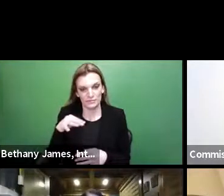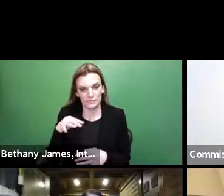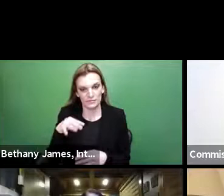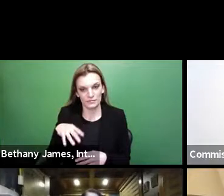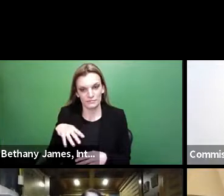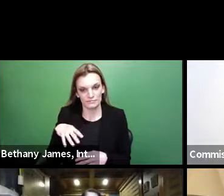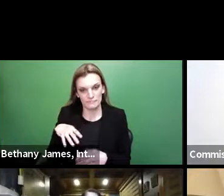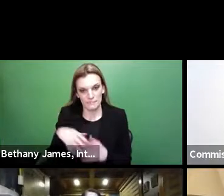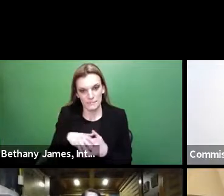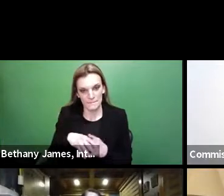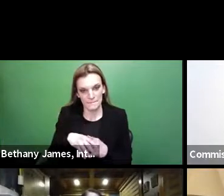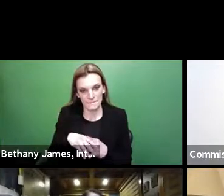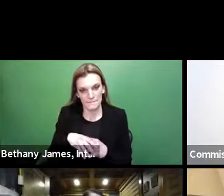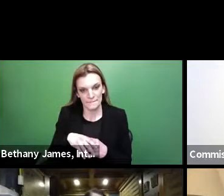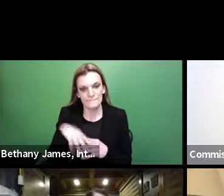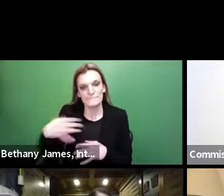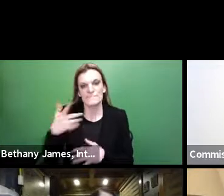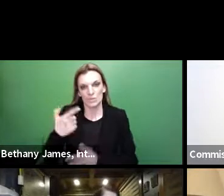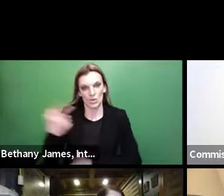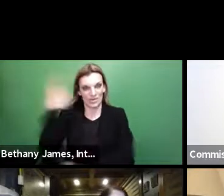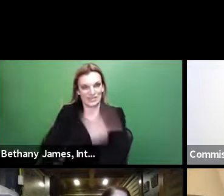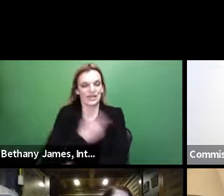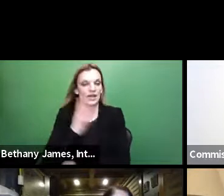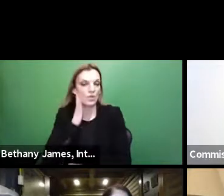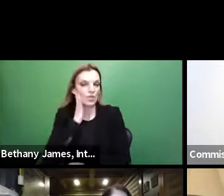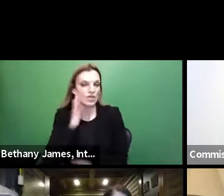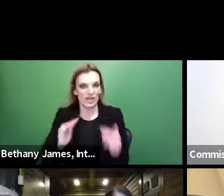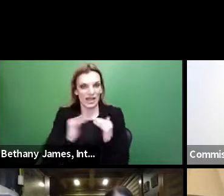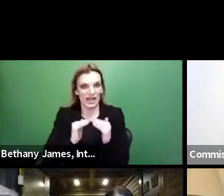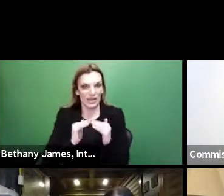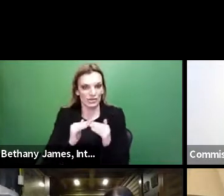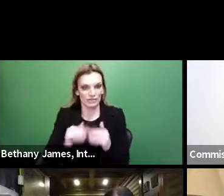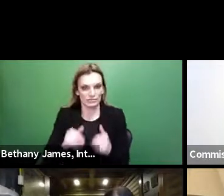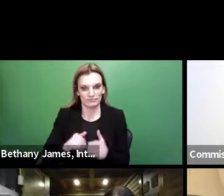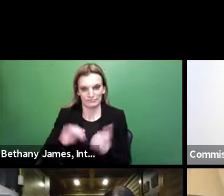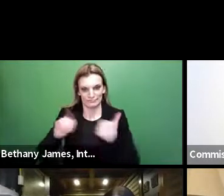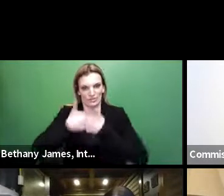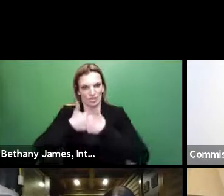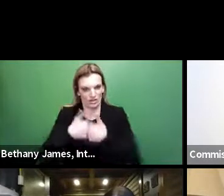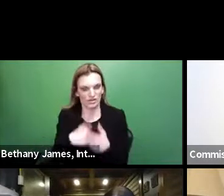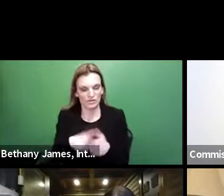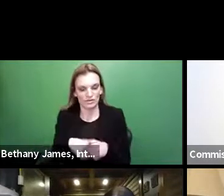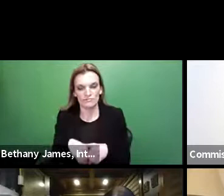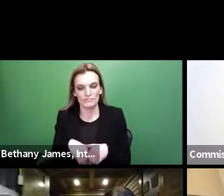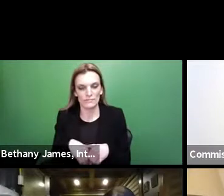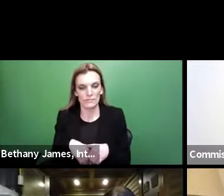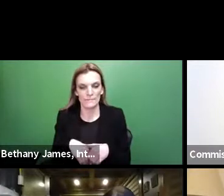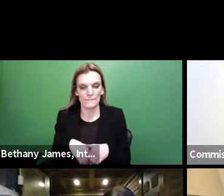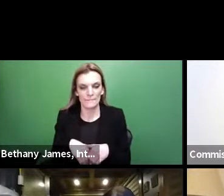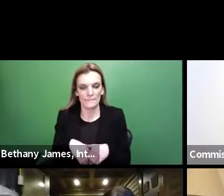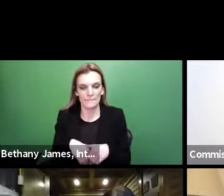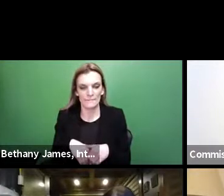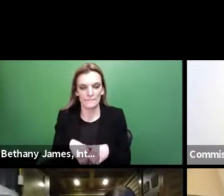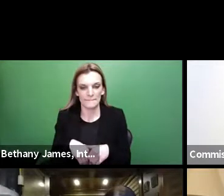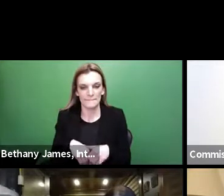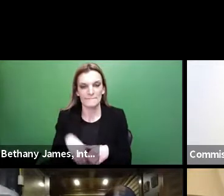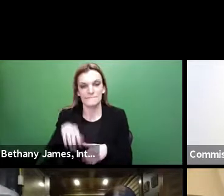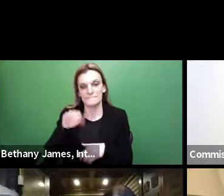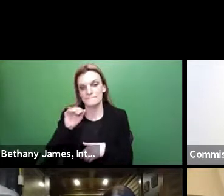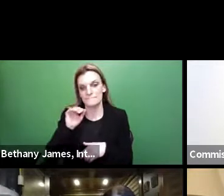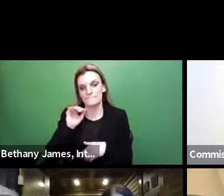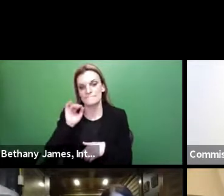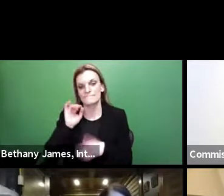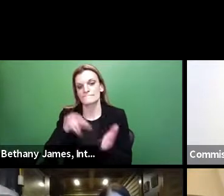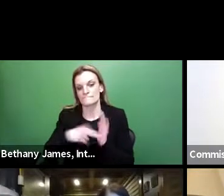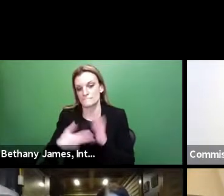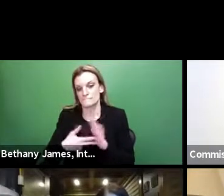of our 21-day racial equity challenge learning cohorts. And those are taking the work that the Michigan League